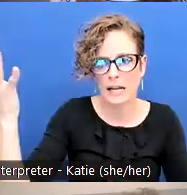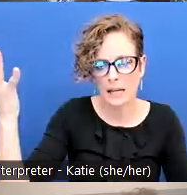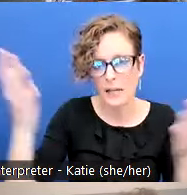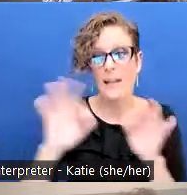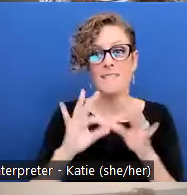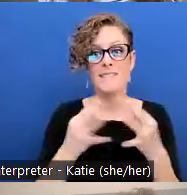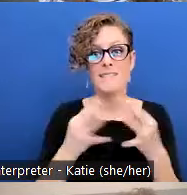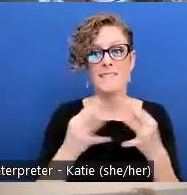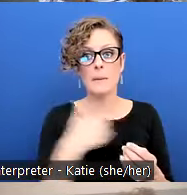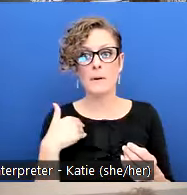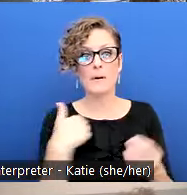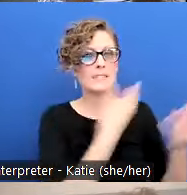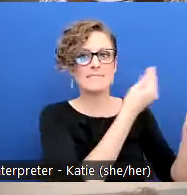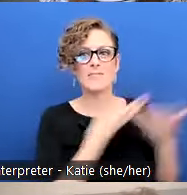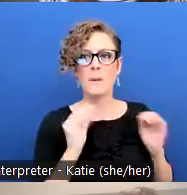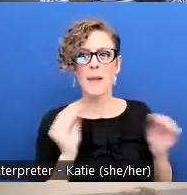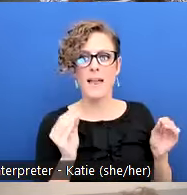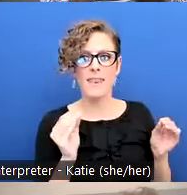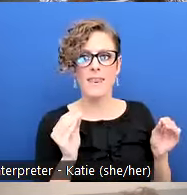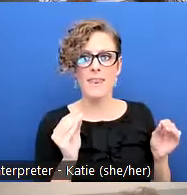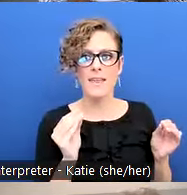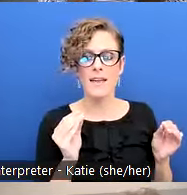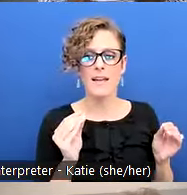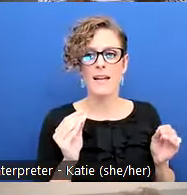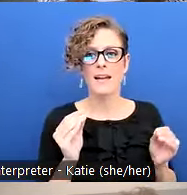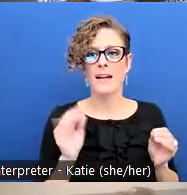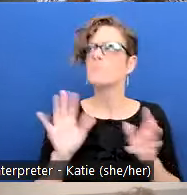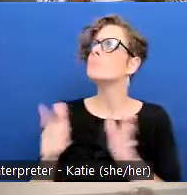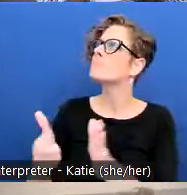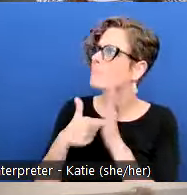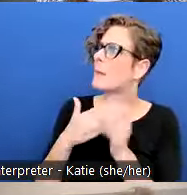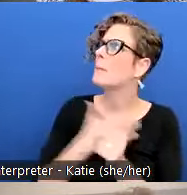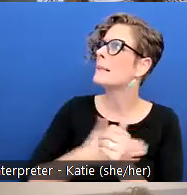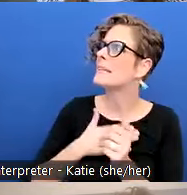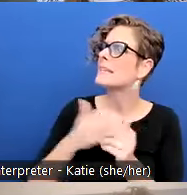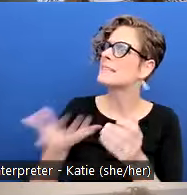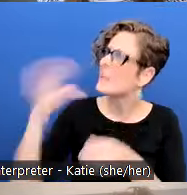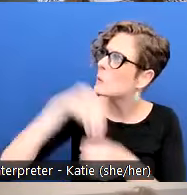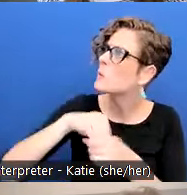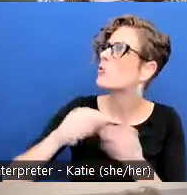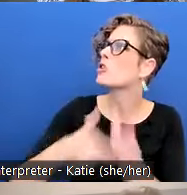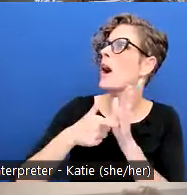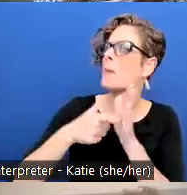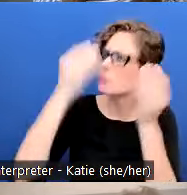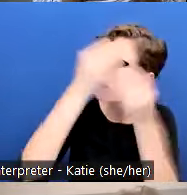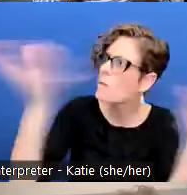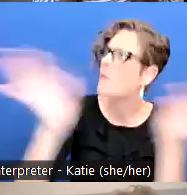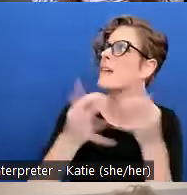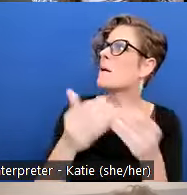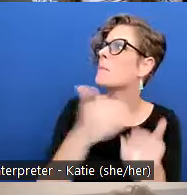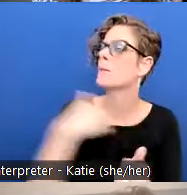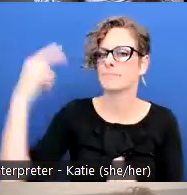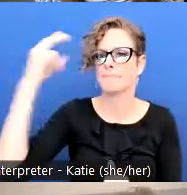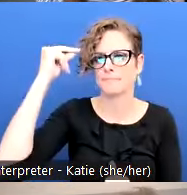information on these cases. So that was unfortunately removed. And there were also some adjustments and amendments that give